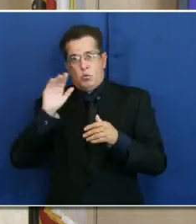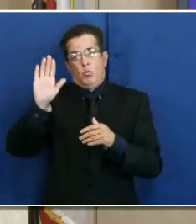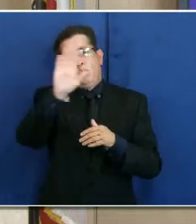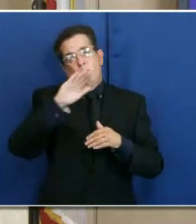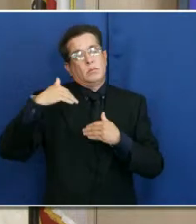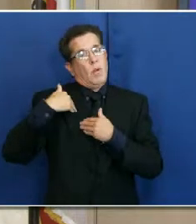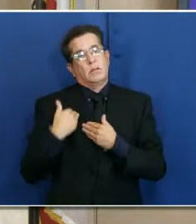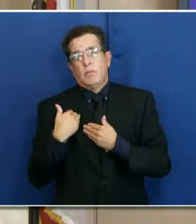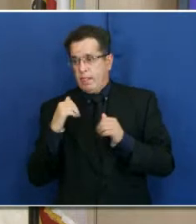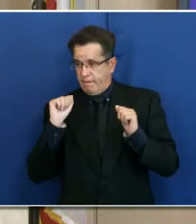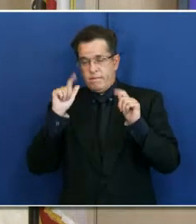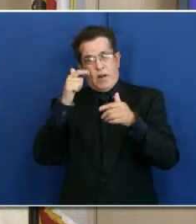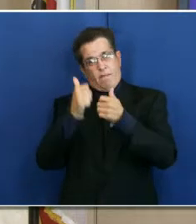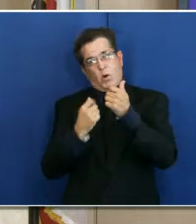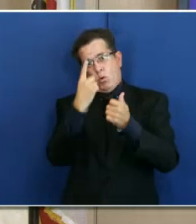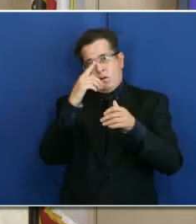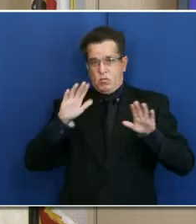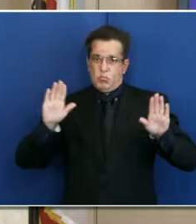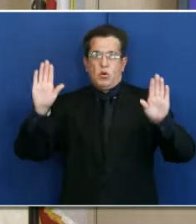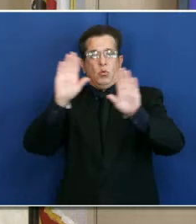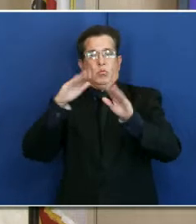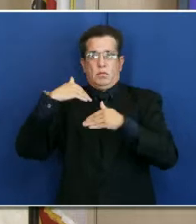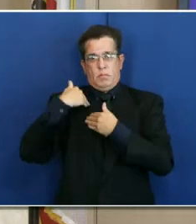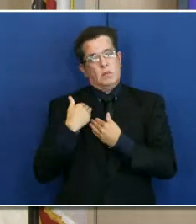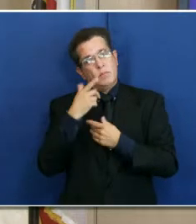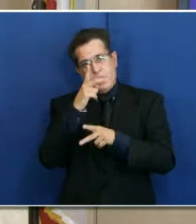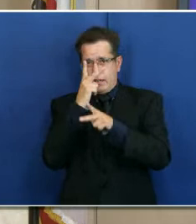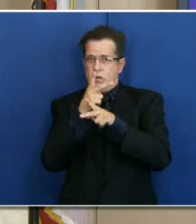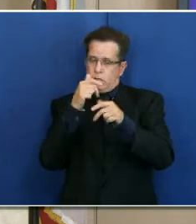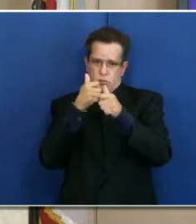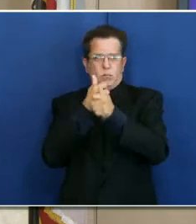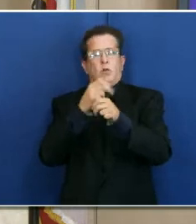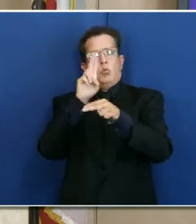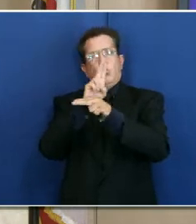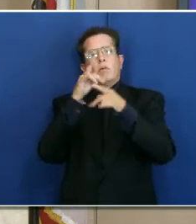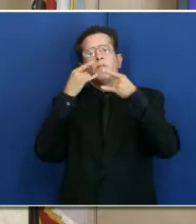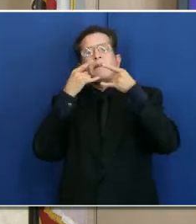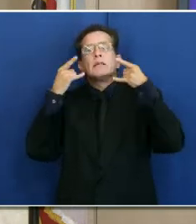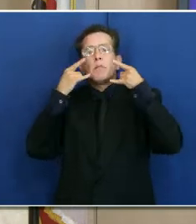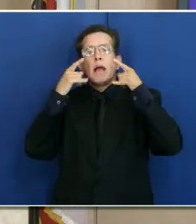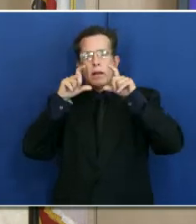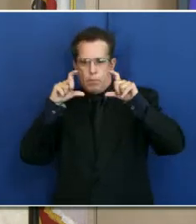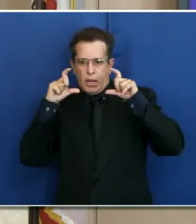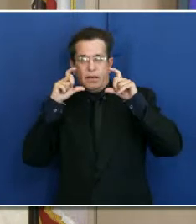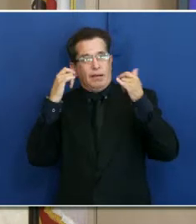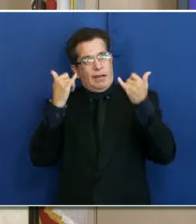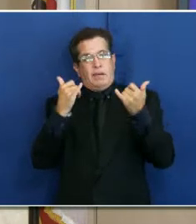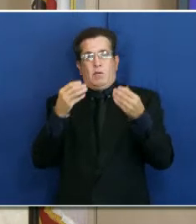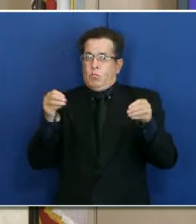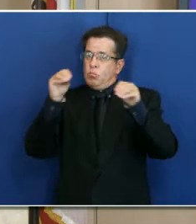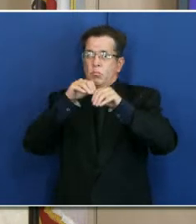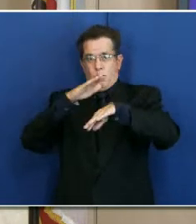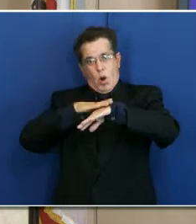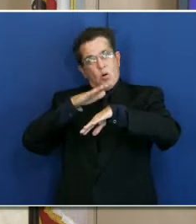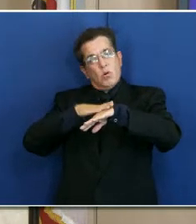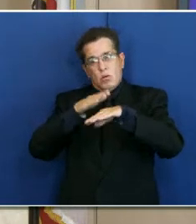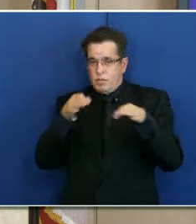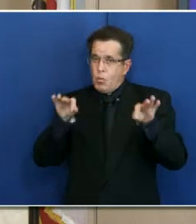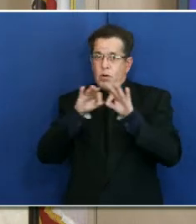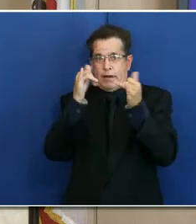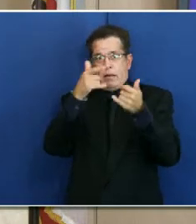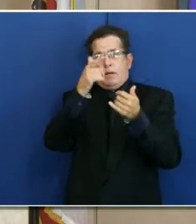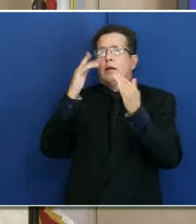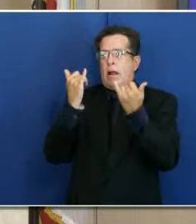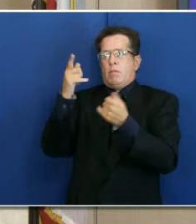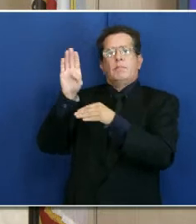play. Residents have to continue wearing face masks. That's even more important now as people are allowed